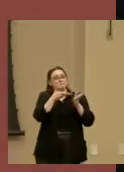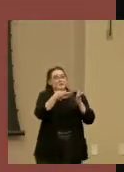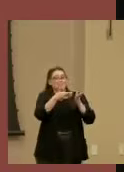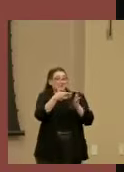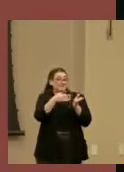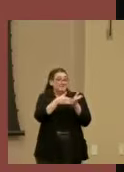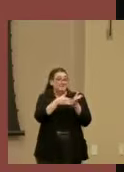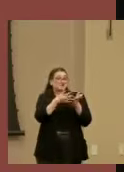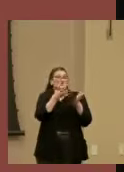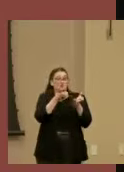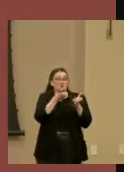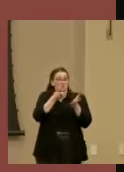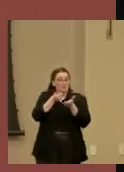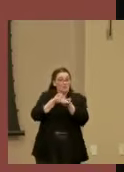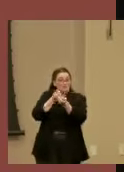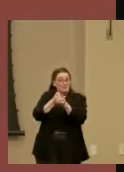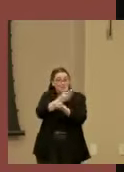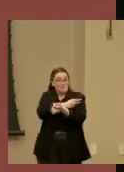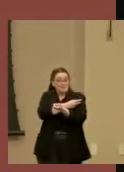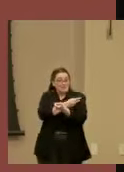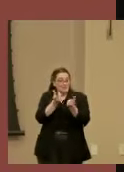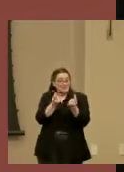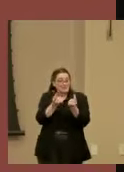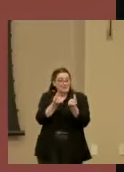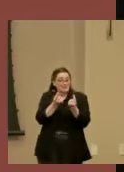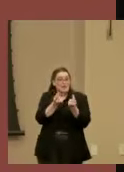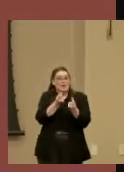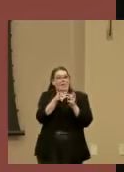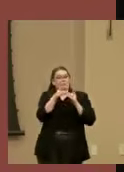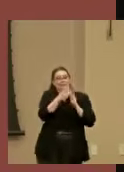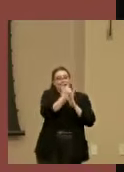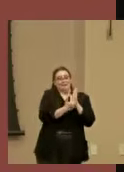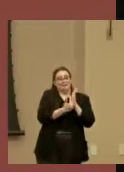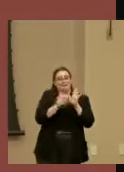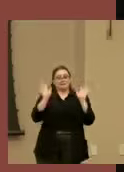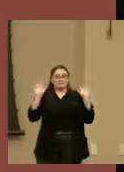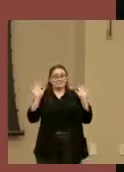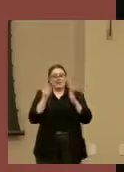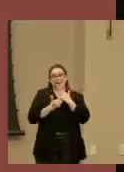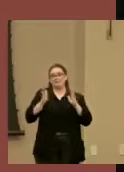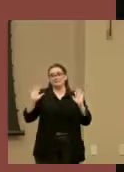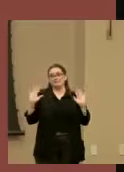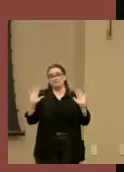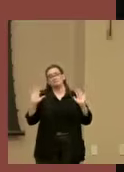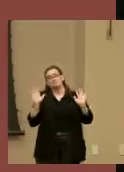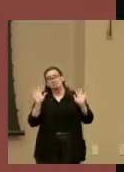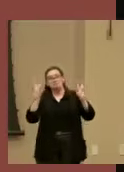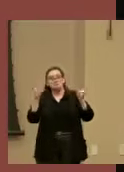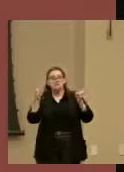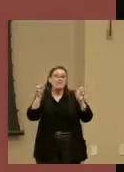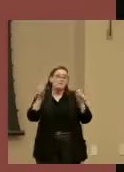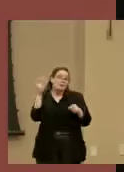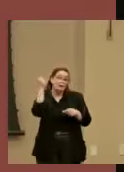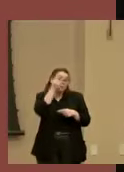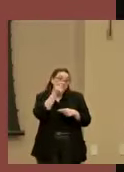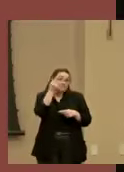physicians who want to do this. They're kind of like hands-off. They're kind of like, well, you can consider it only if they